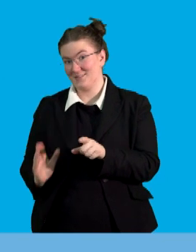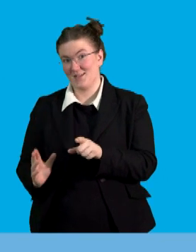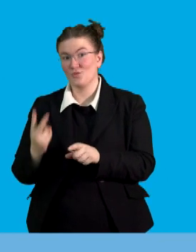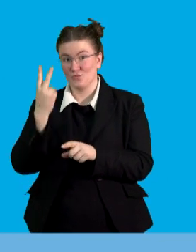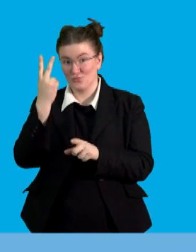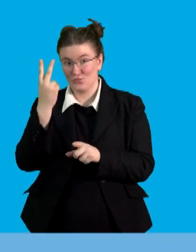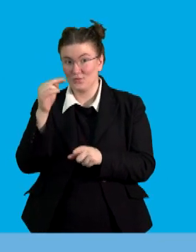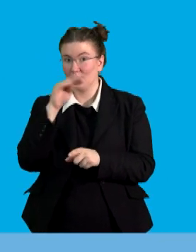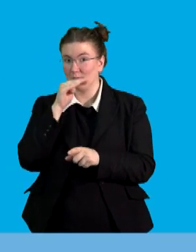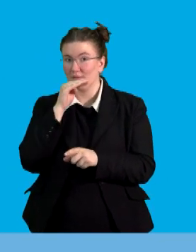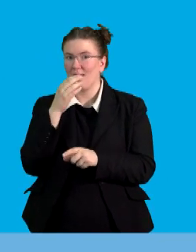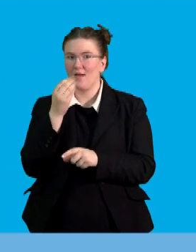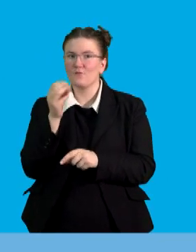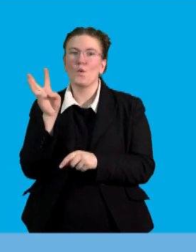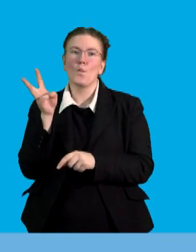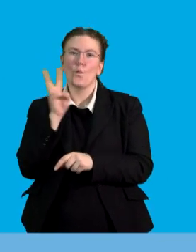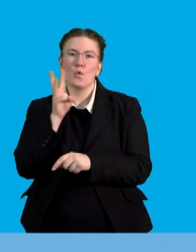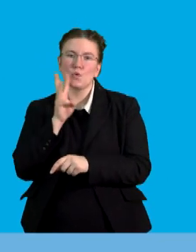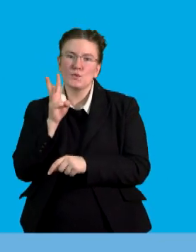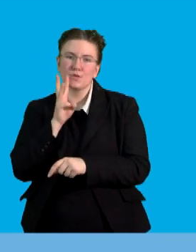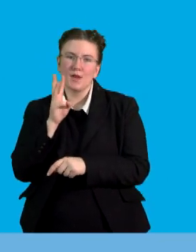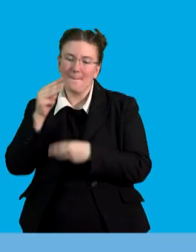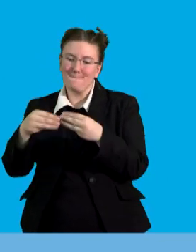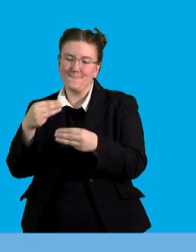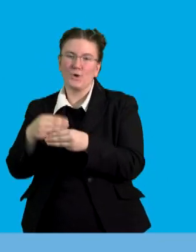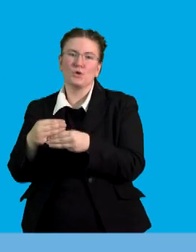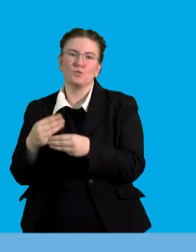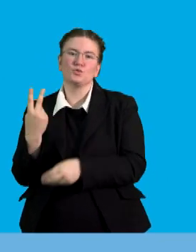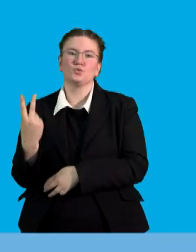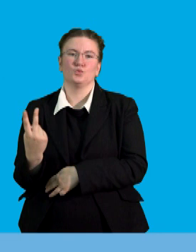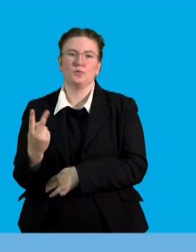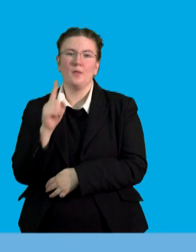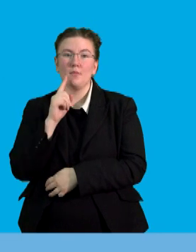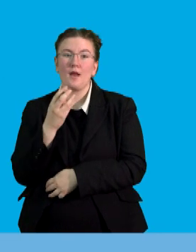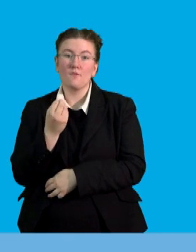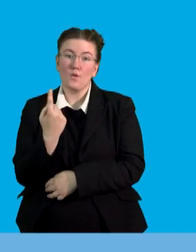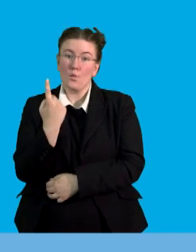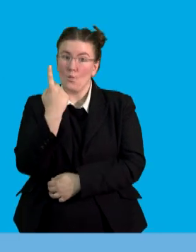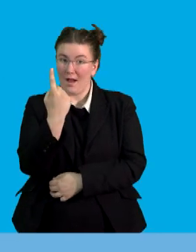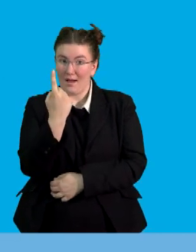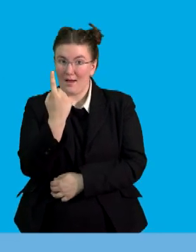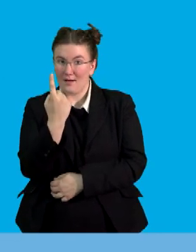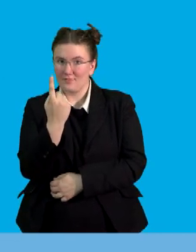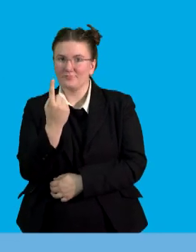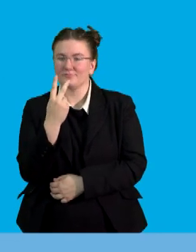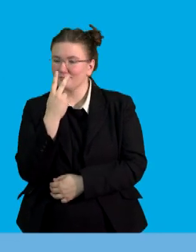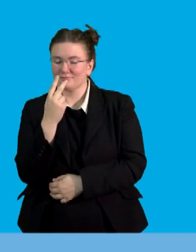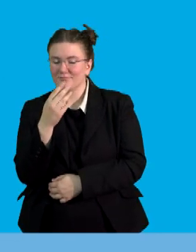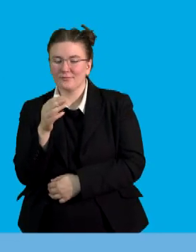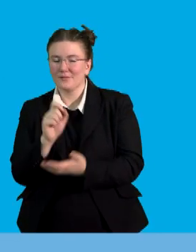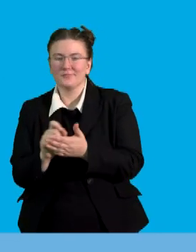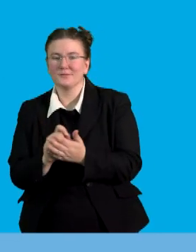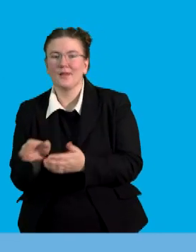tells us that we have 2 water molecules. But then because there's a 1 here, an invisible 1 there, then